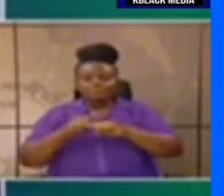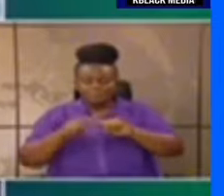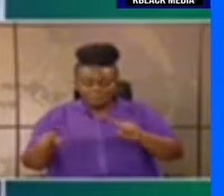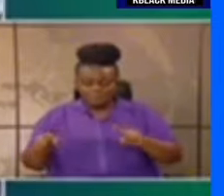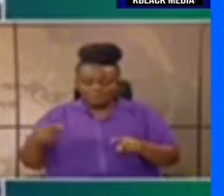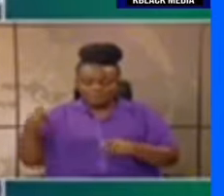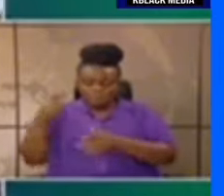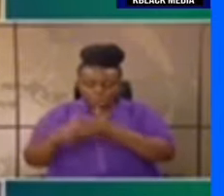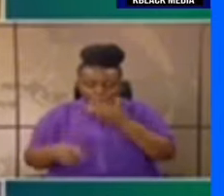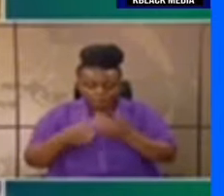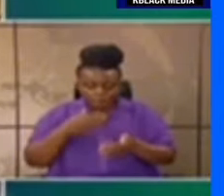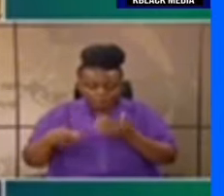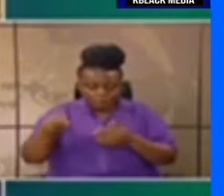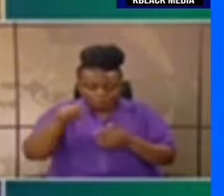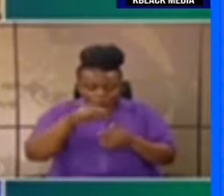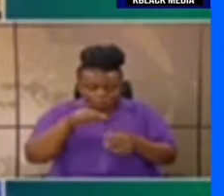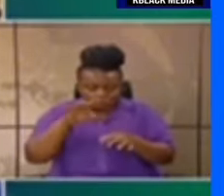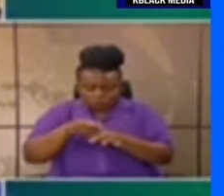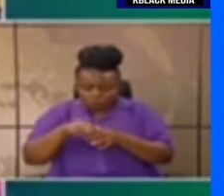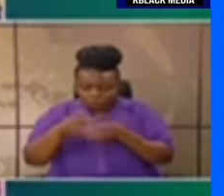of the team. Everyone who said,